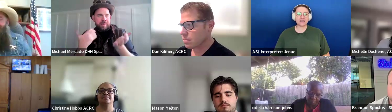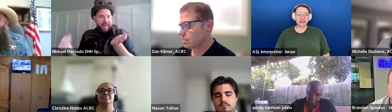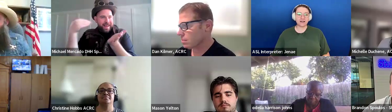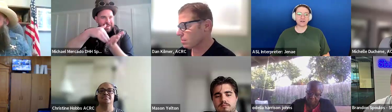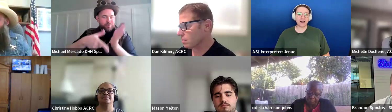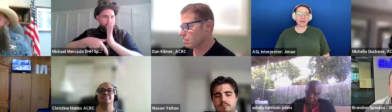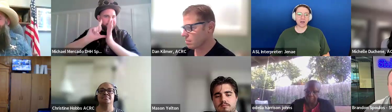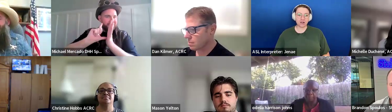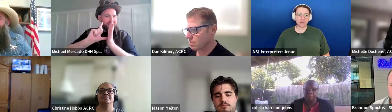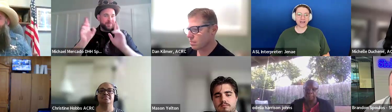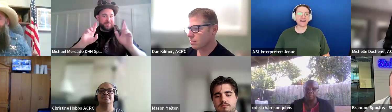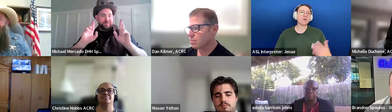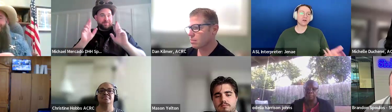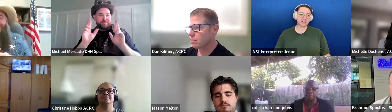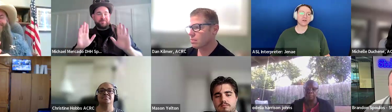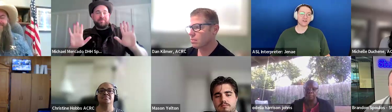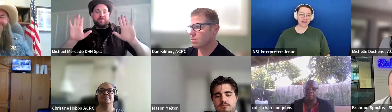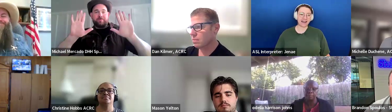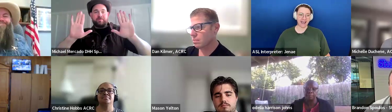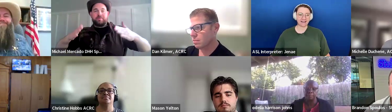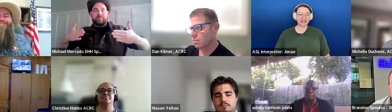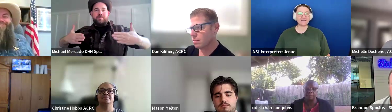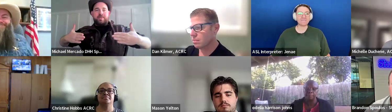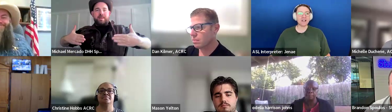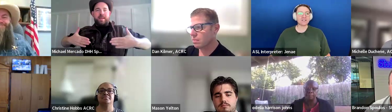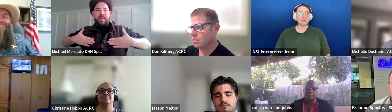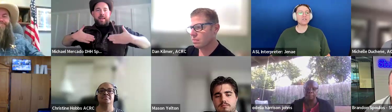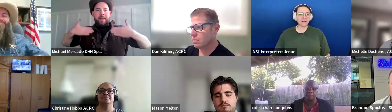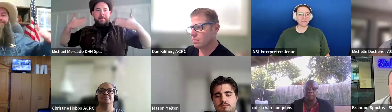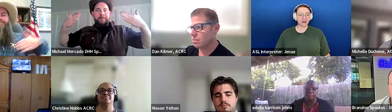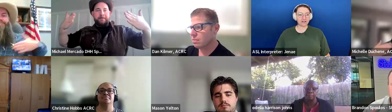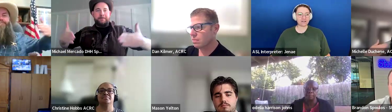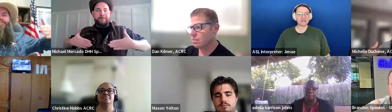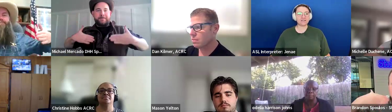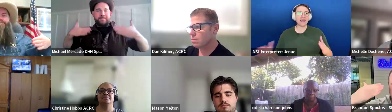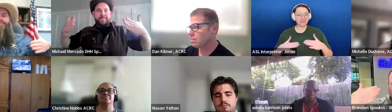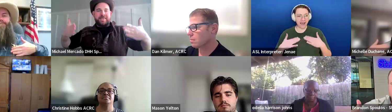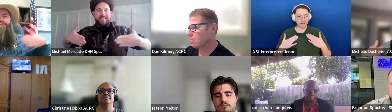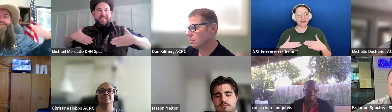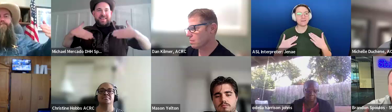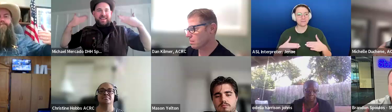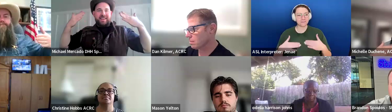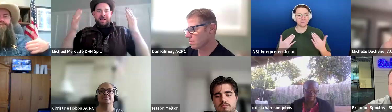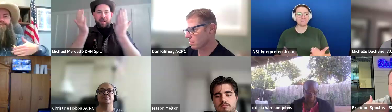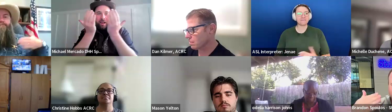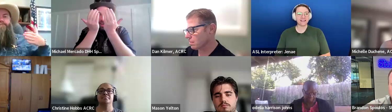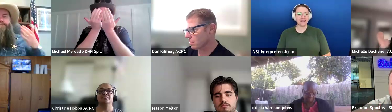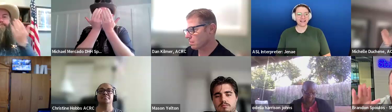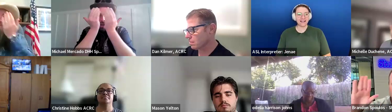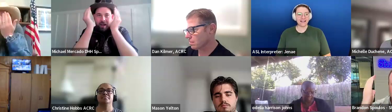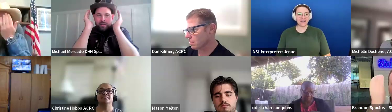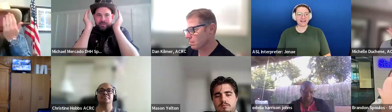I taught the sign for Happy Halloween, and I wanted to review that again. So we'll do that first. So we have happy